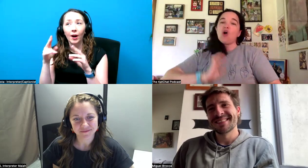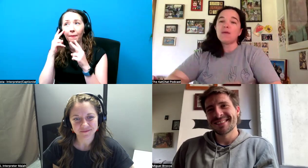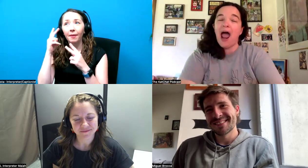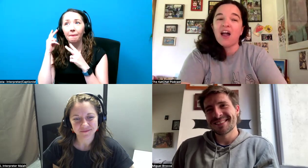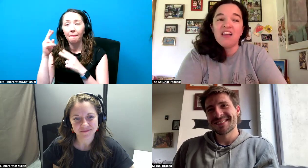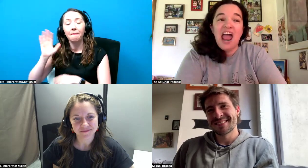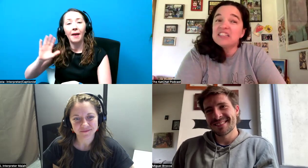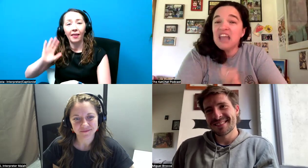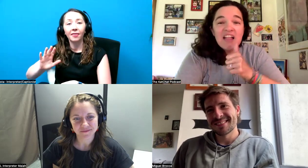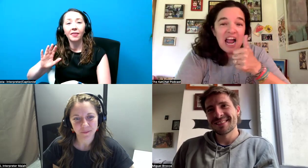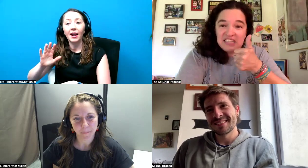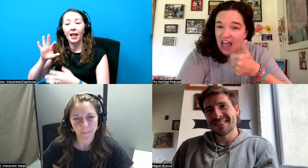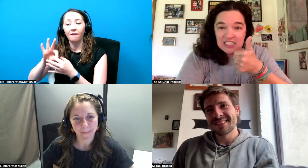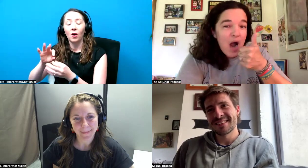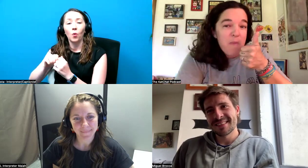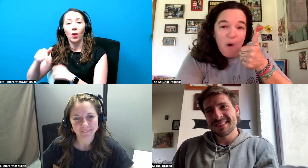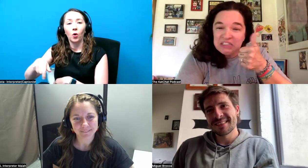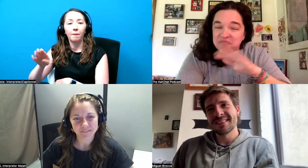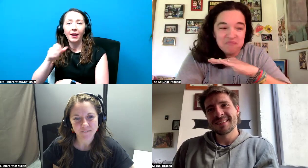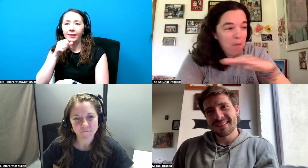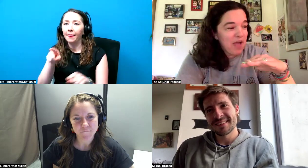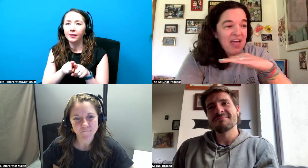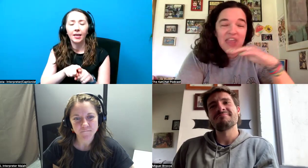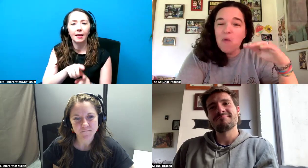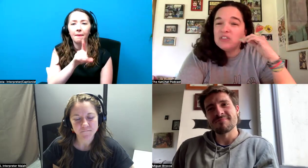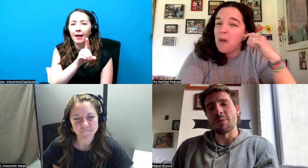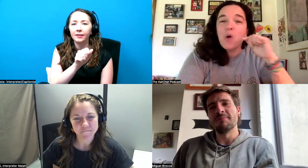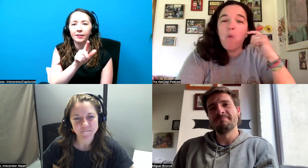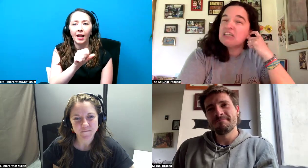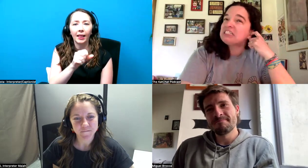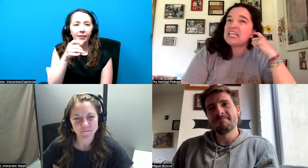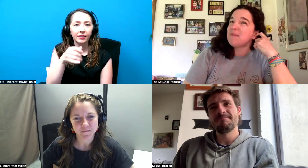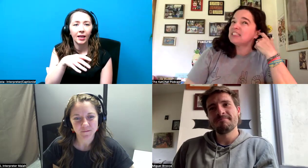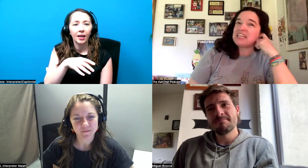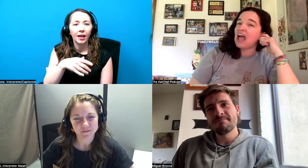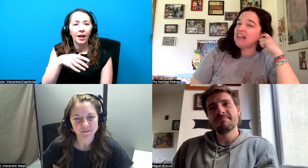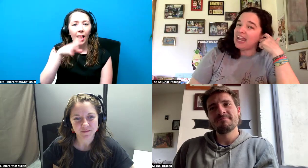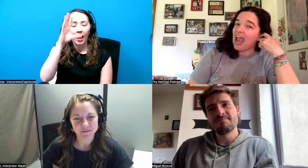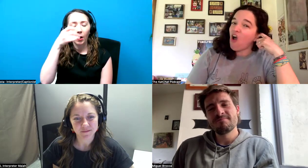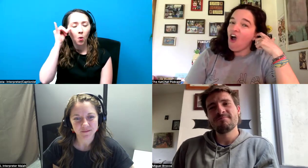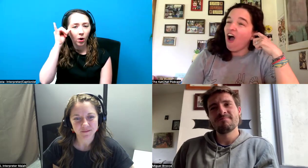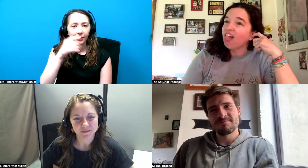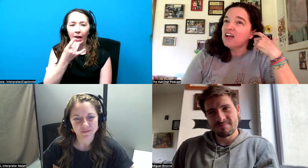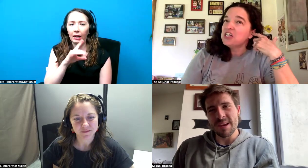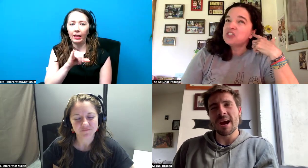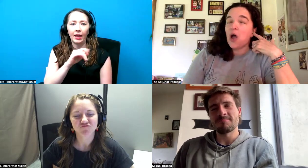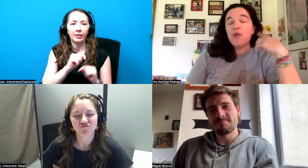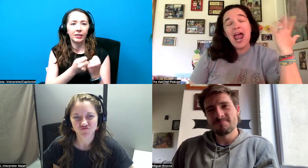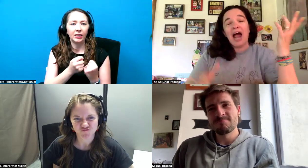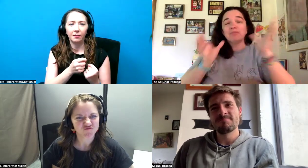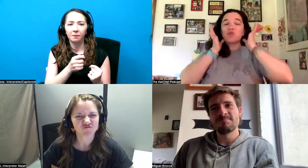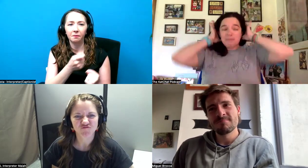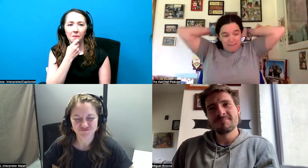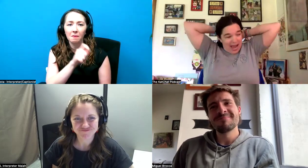was the quarterback. It's not like that. The Cowboys. No, that was No. number one team I did not like at all. Yeah.